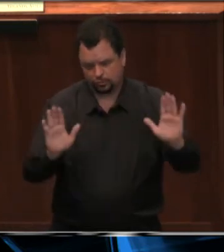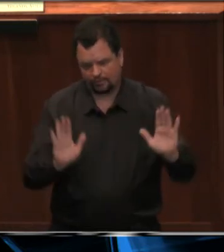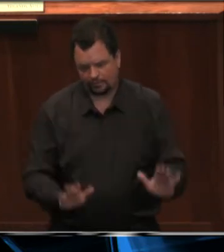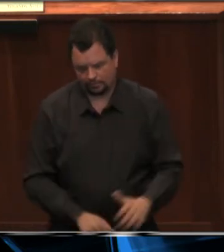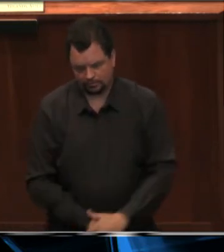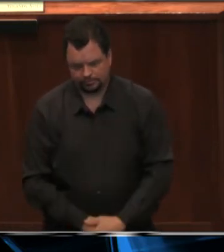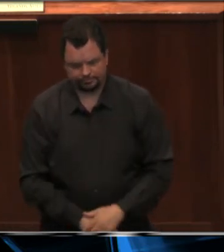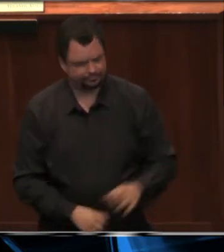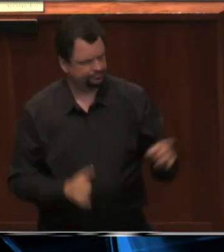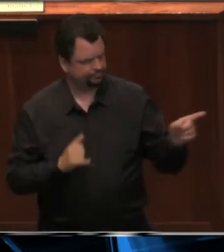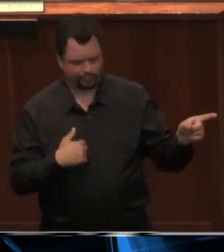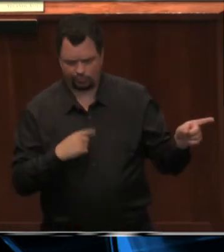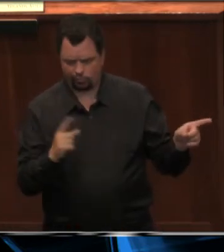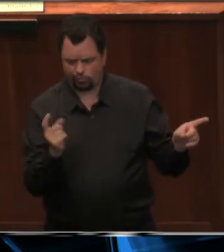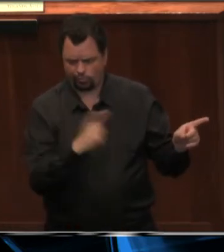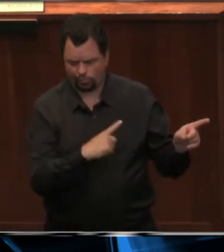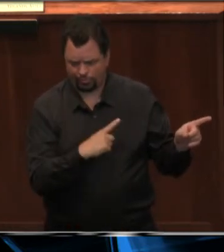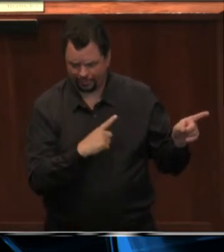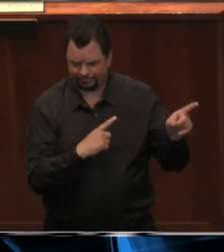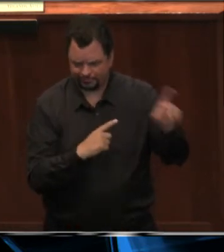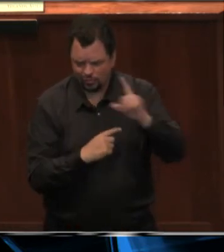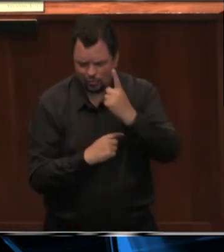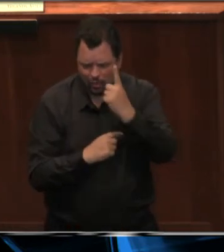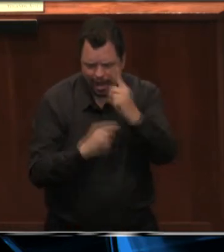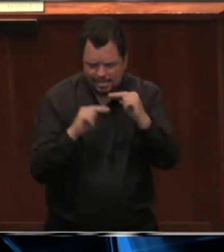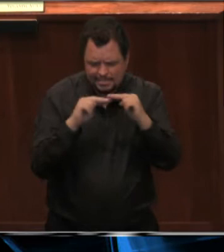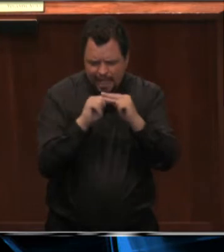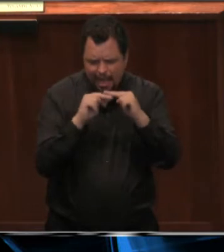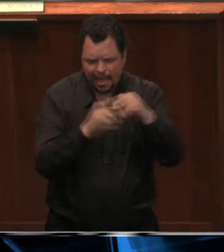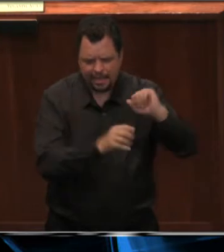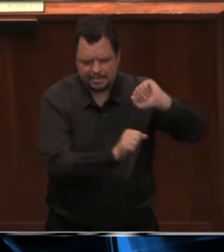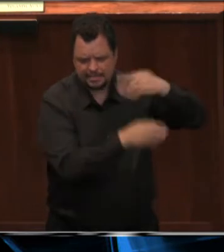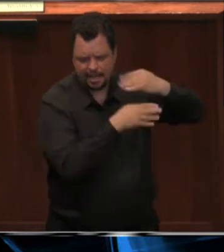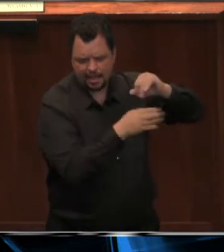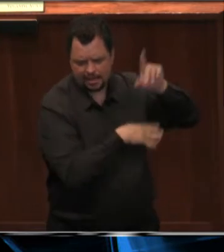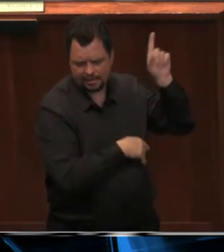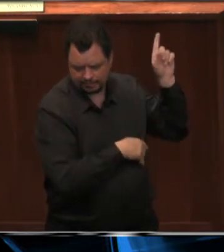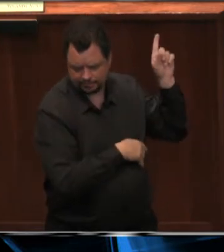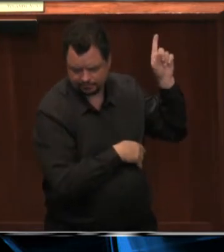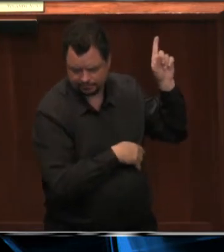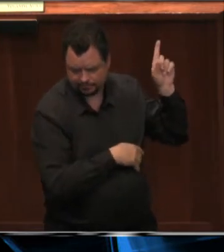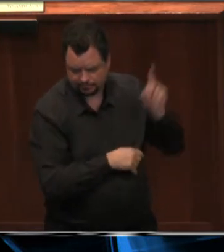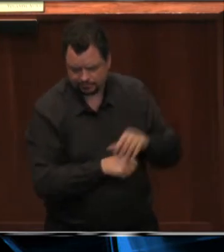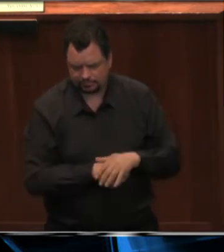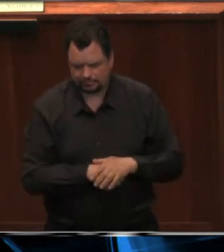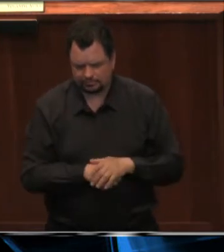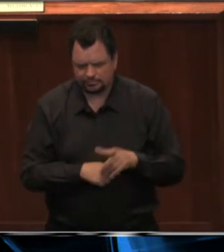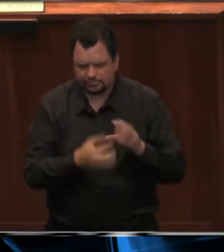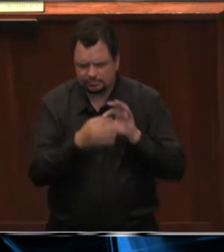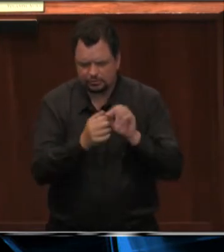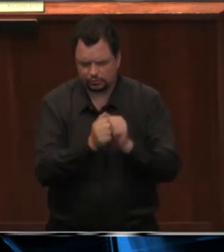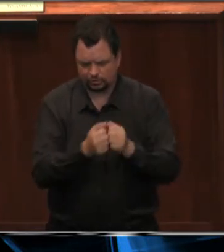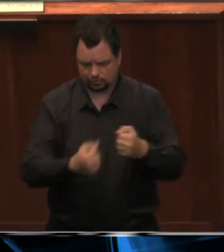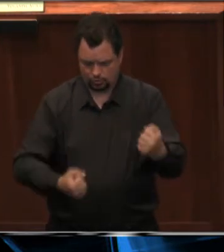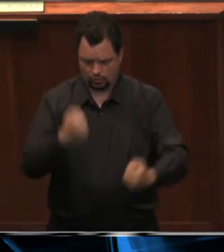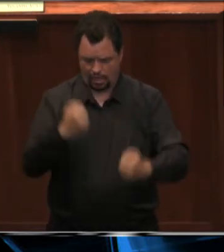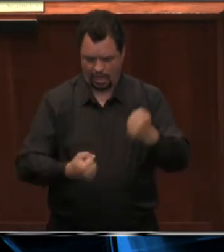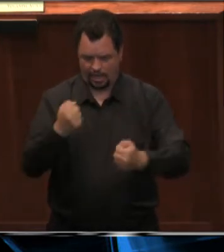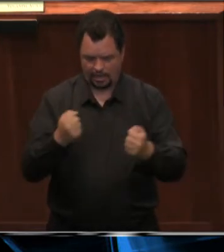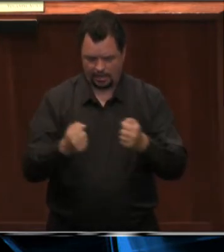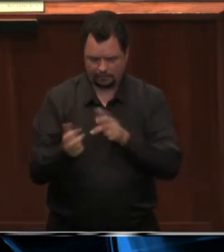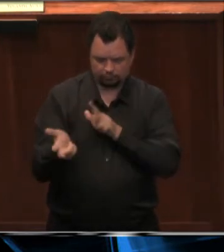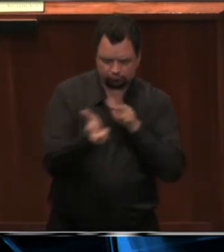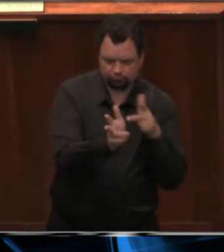why it's on the slide is because the high volume public facing drive-through clinics are provided by UC